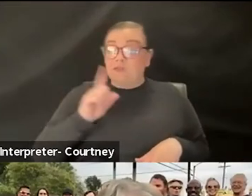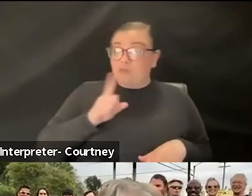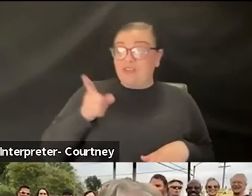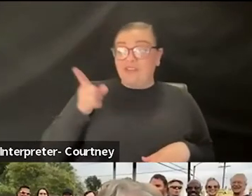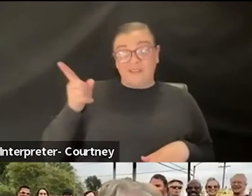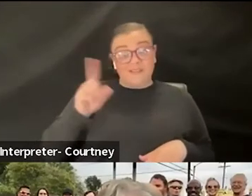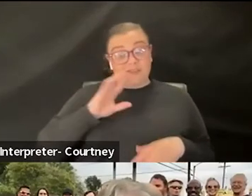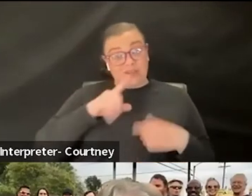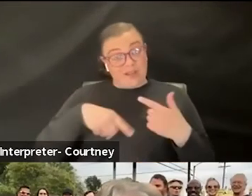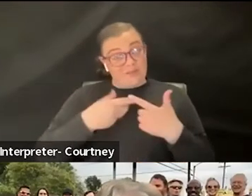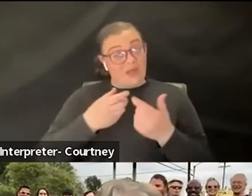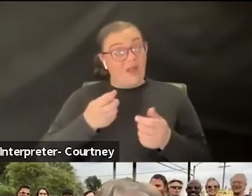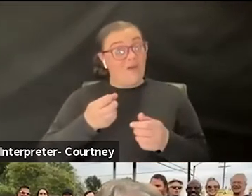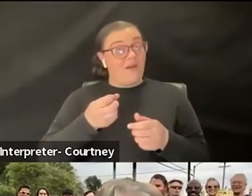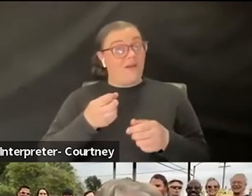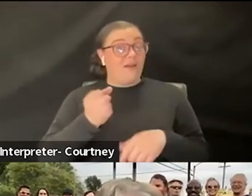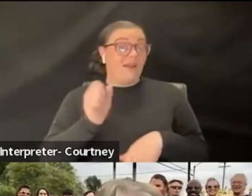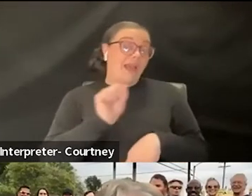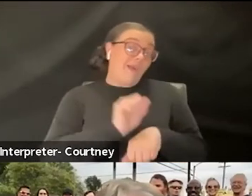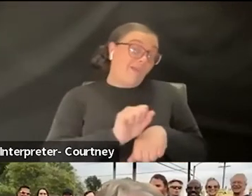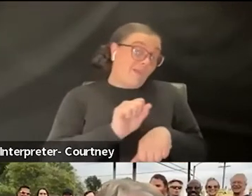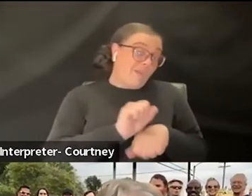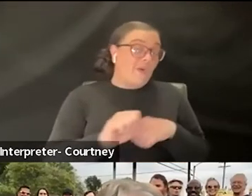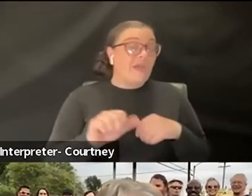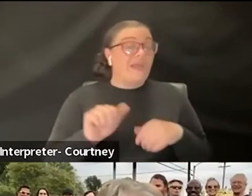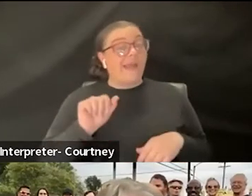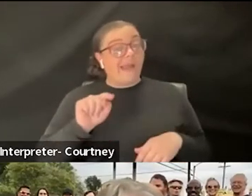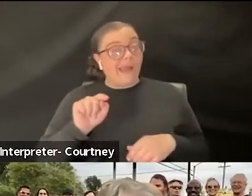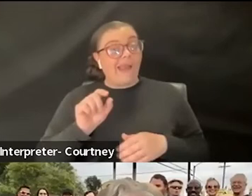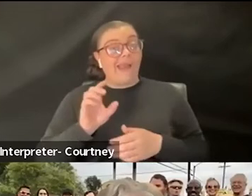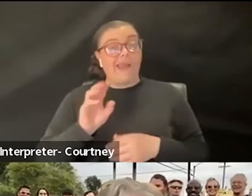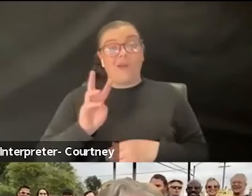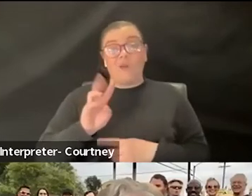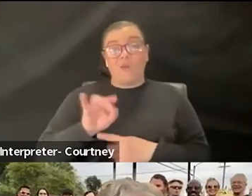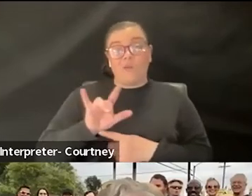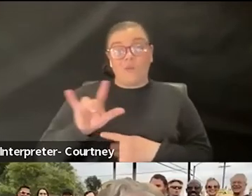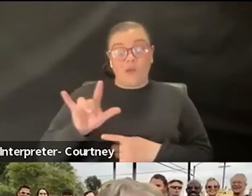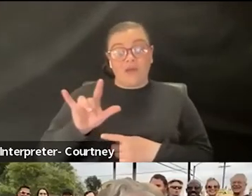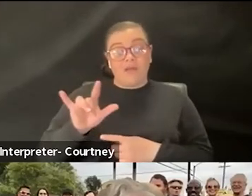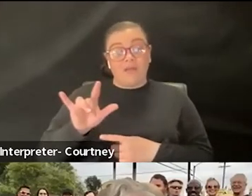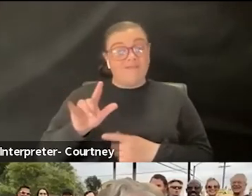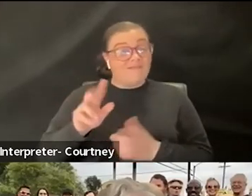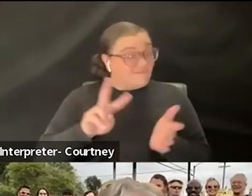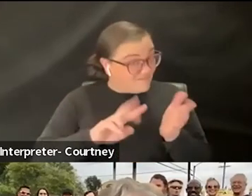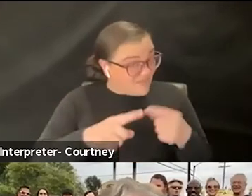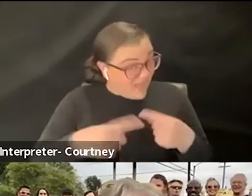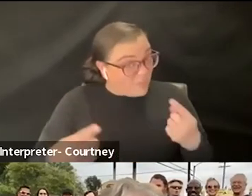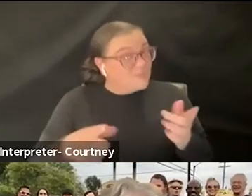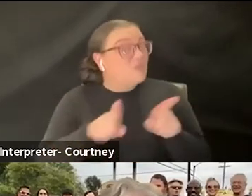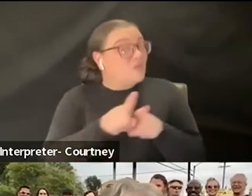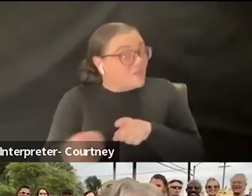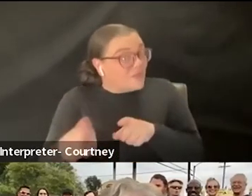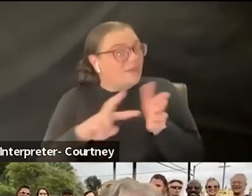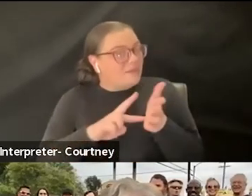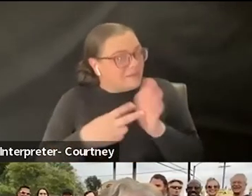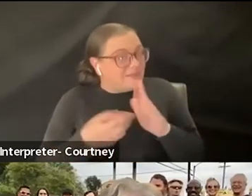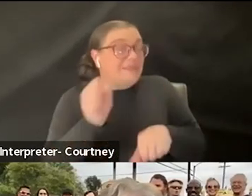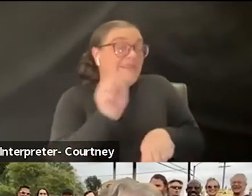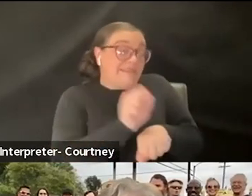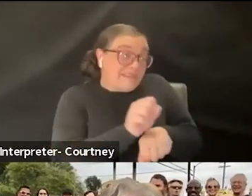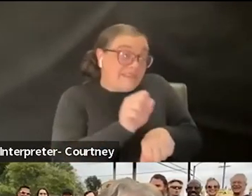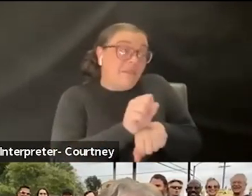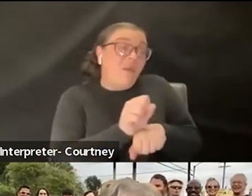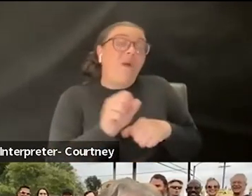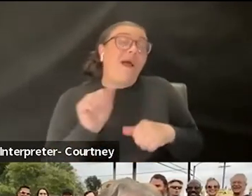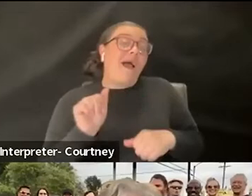become a productive member of your workforce if you feel like you're always on eggshells all the time. And if you have a collective group